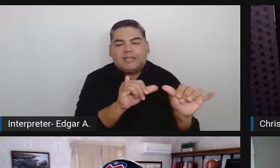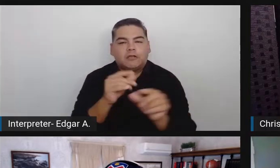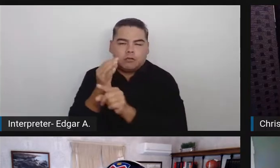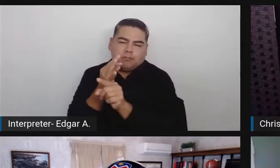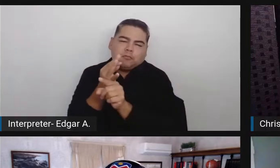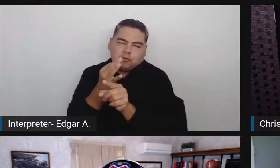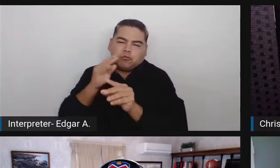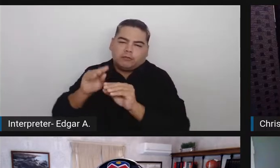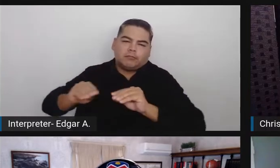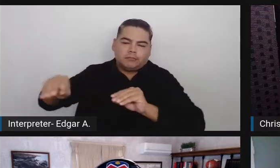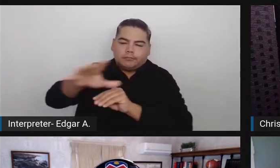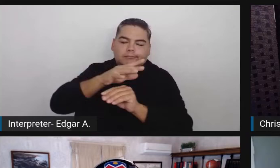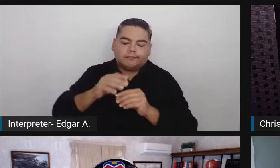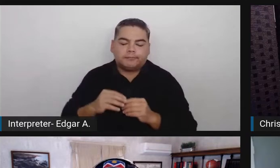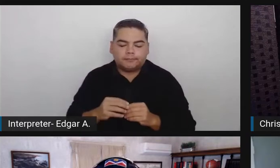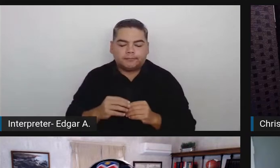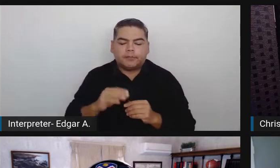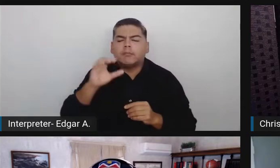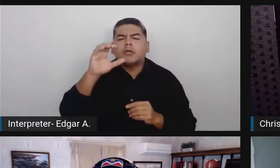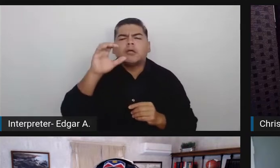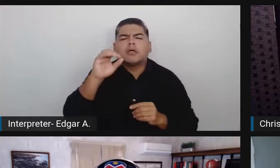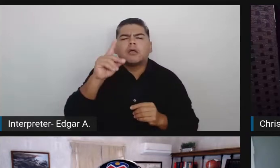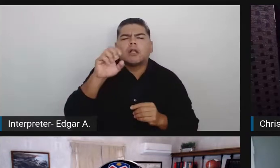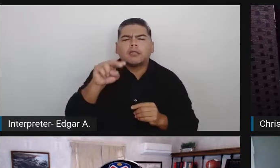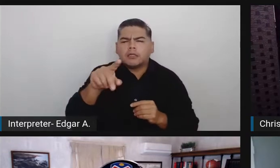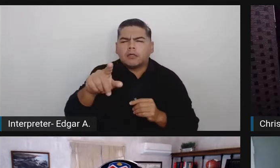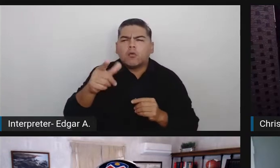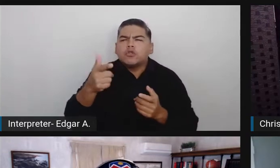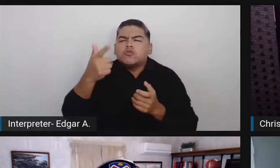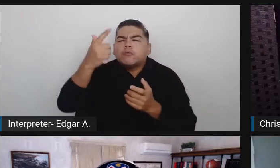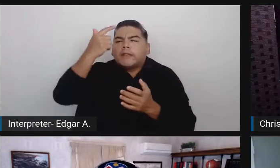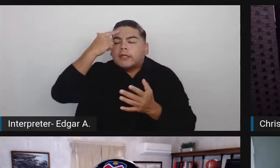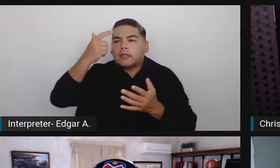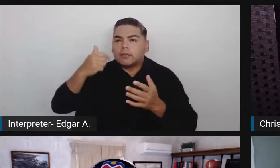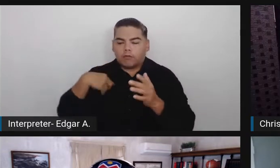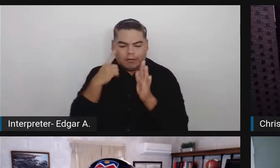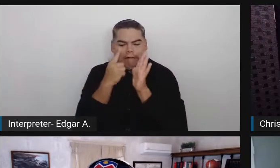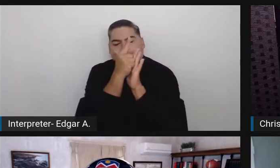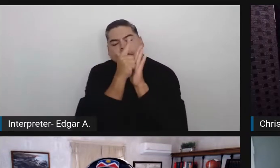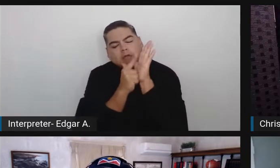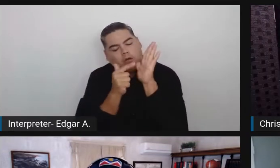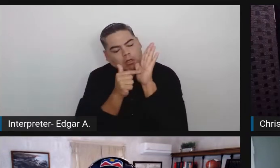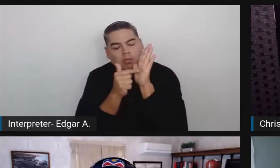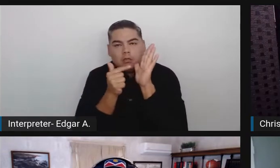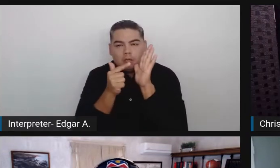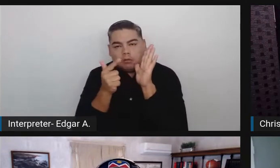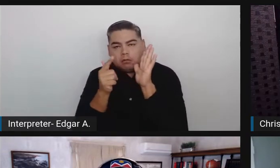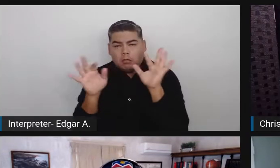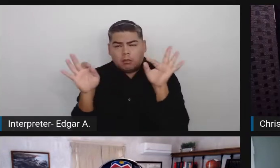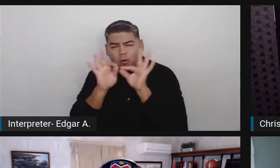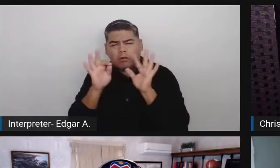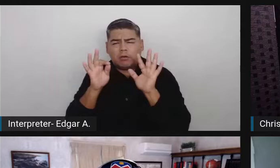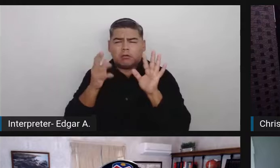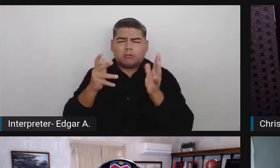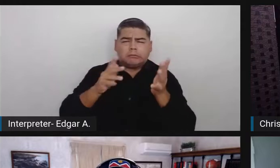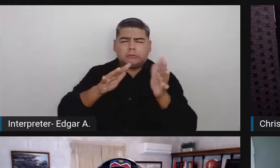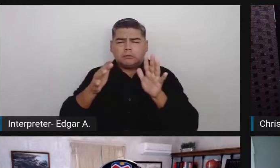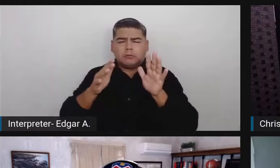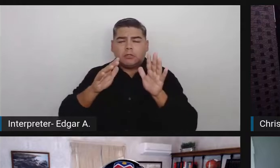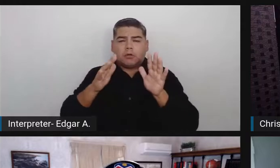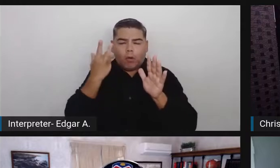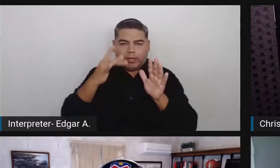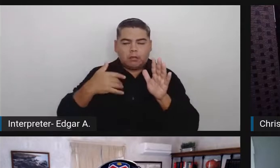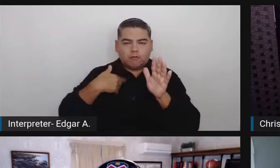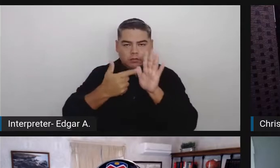do you bring in the legal aspect of this? Because, I have clients who have come to me after getting threatening letters or